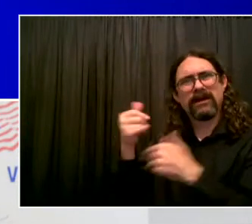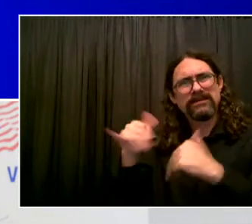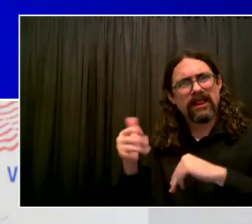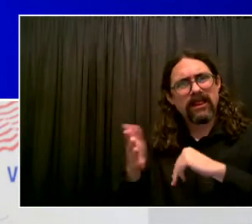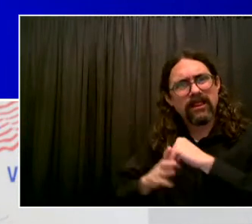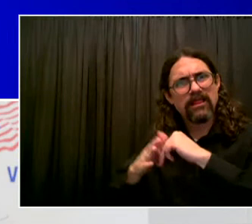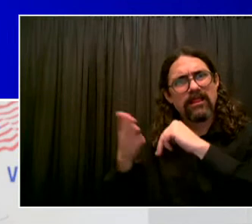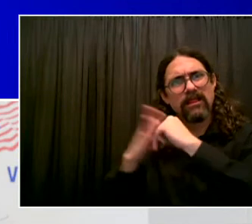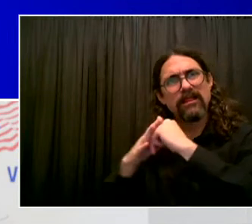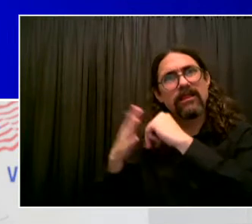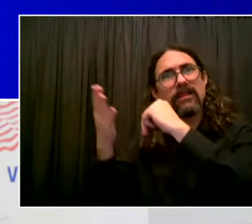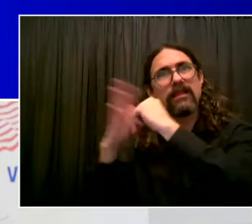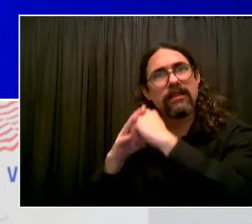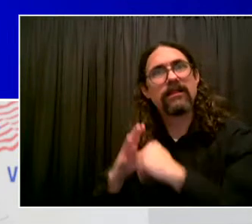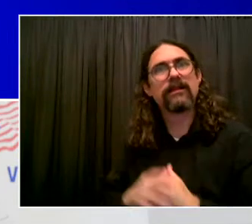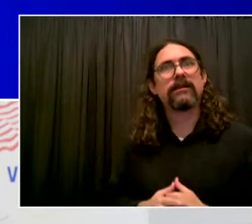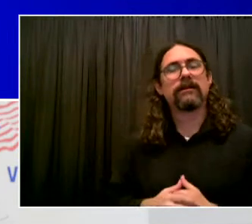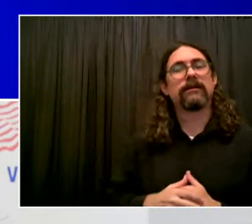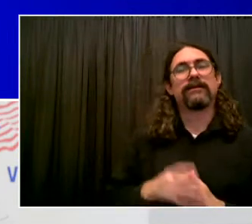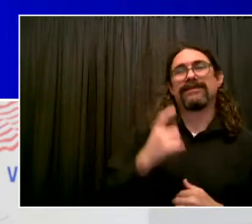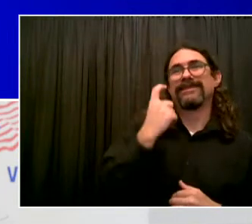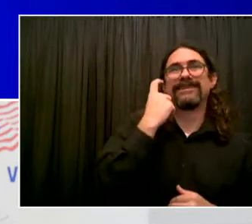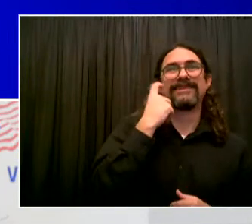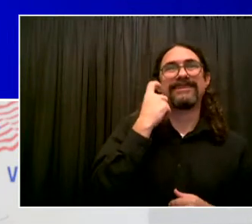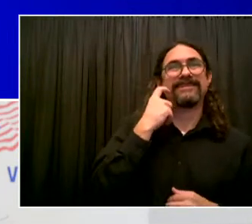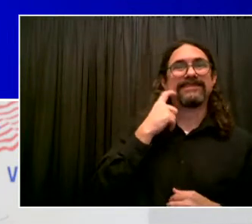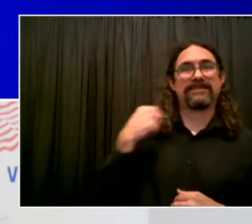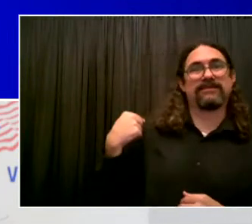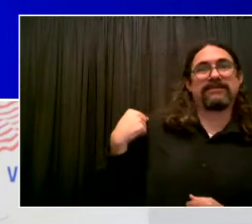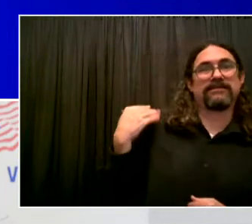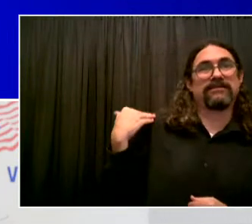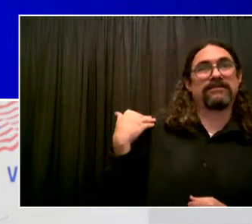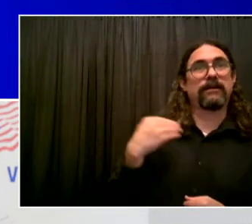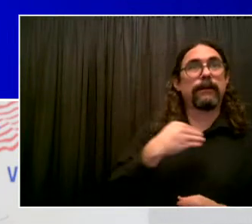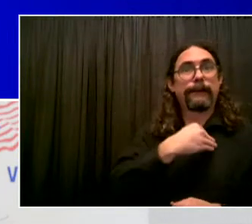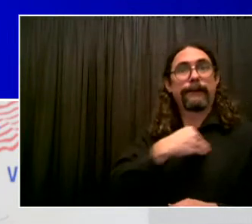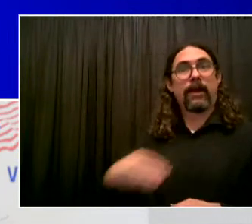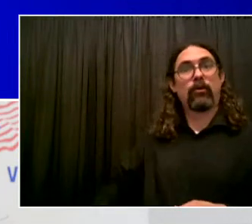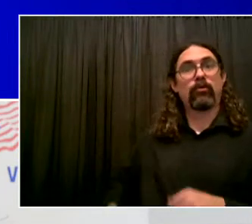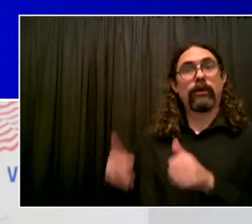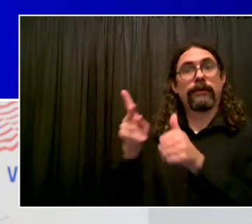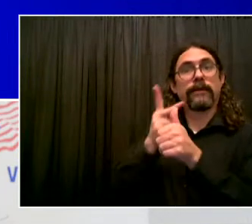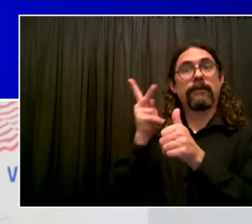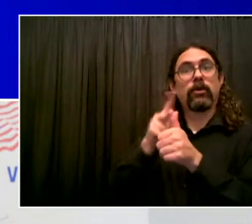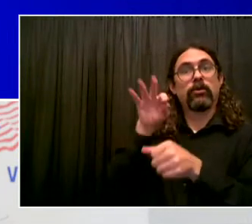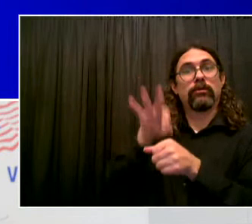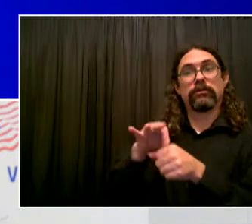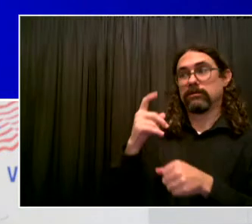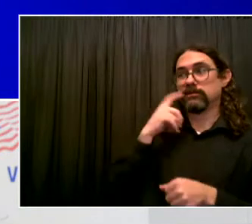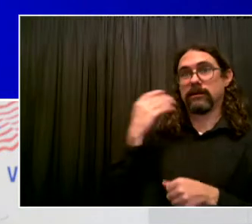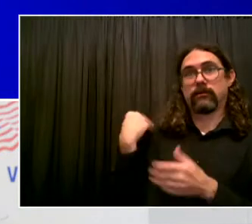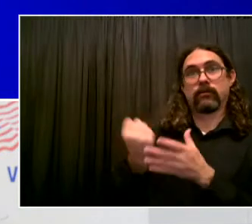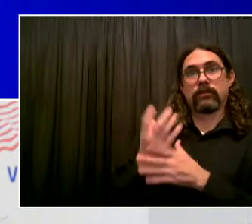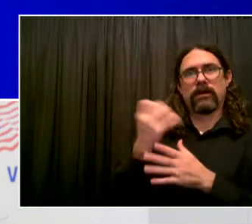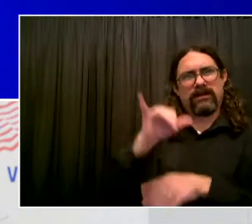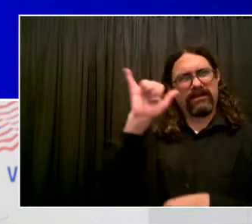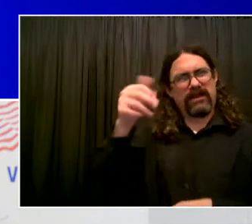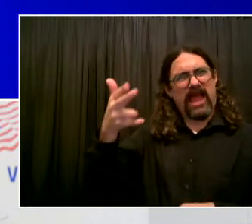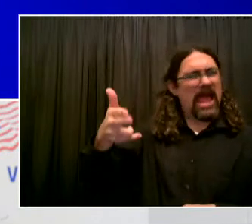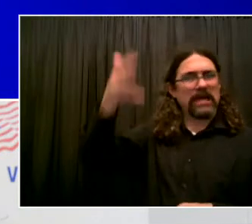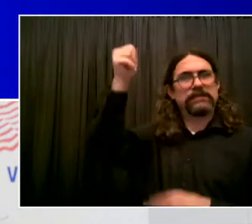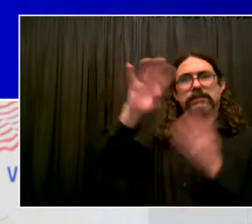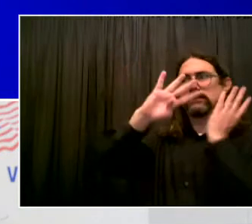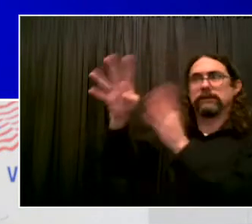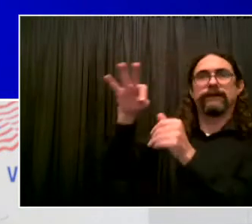amazing. So if you voted already, early voting, thank you. If you haven't, tomorrow's the day. Polls are open